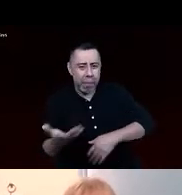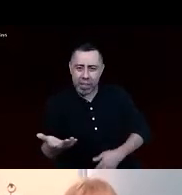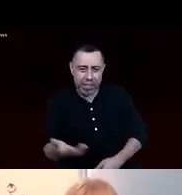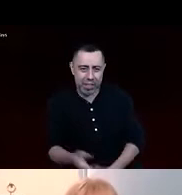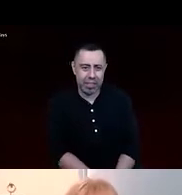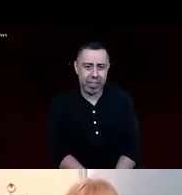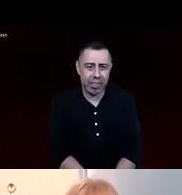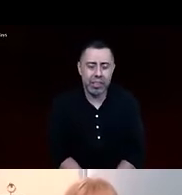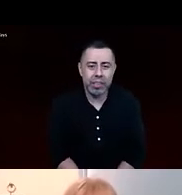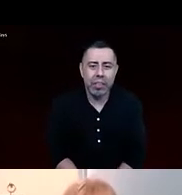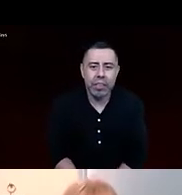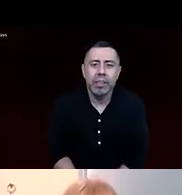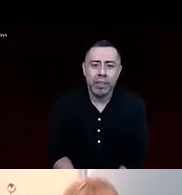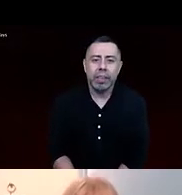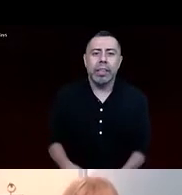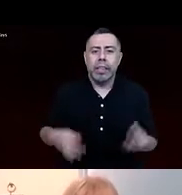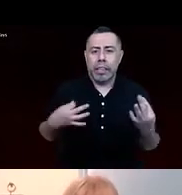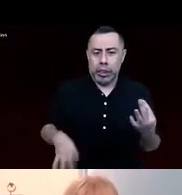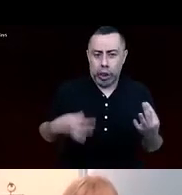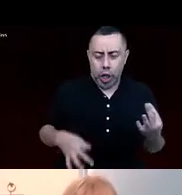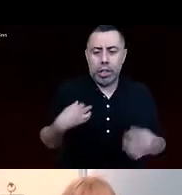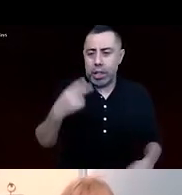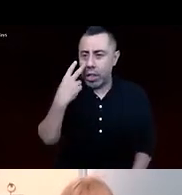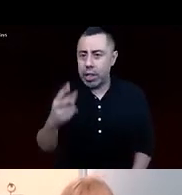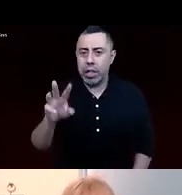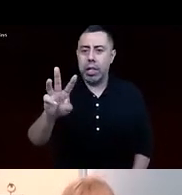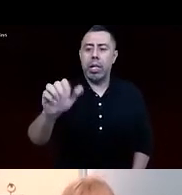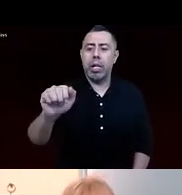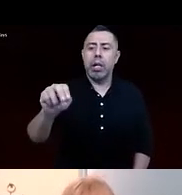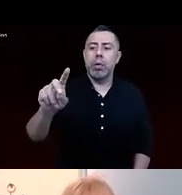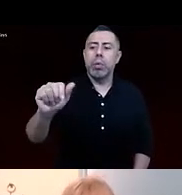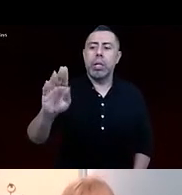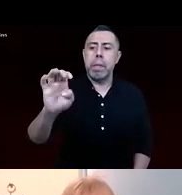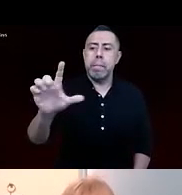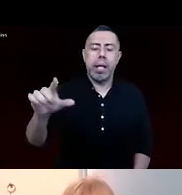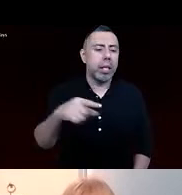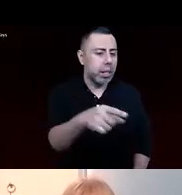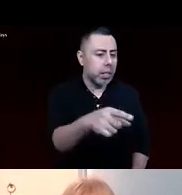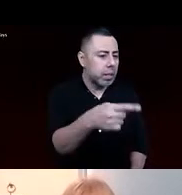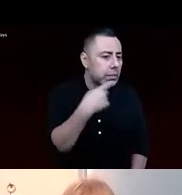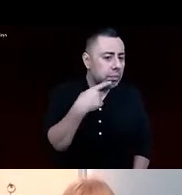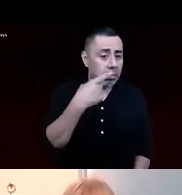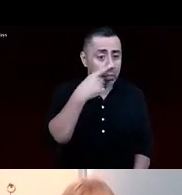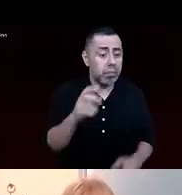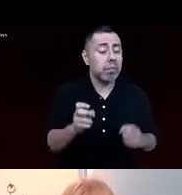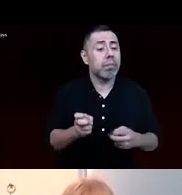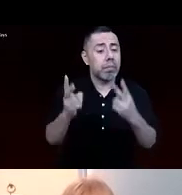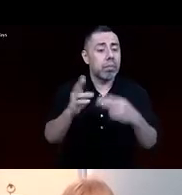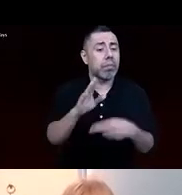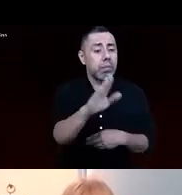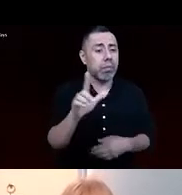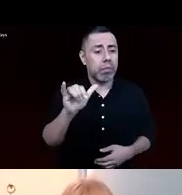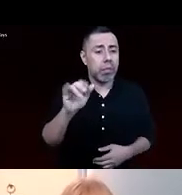I see a question that from Wanda Bell that says, can you post link for blog? And I